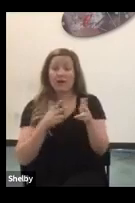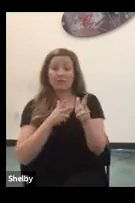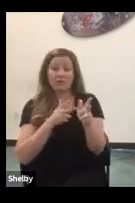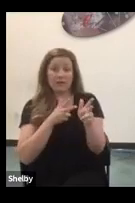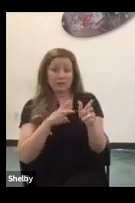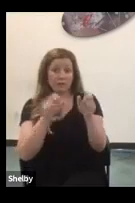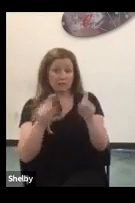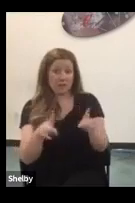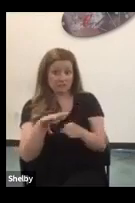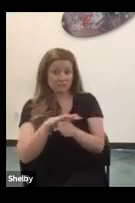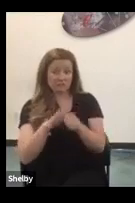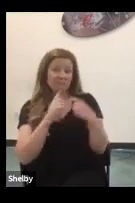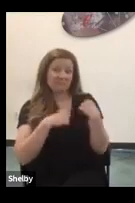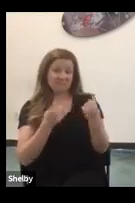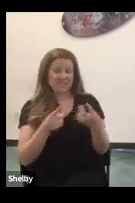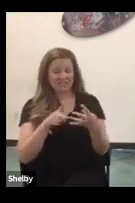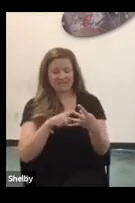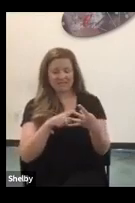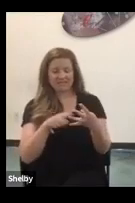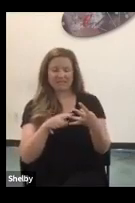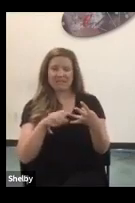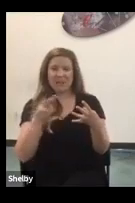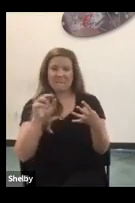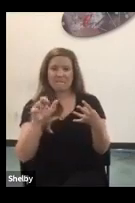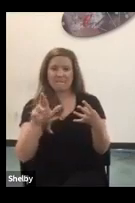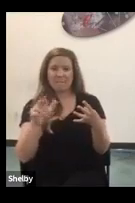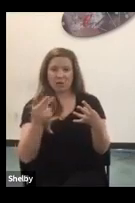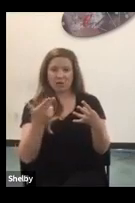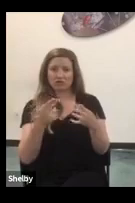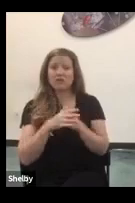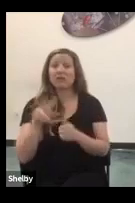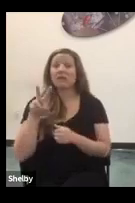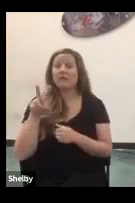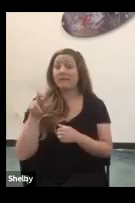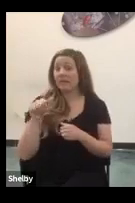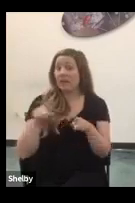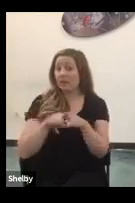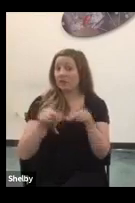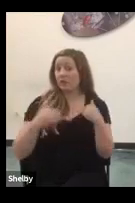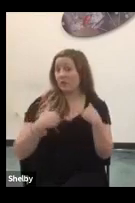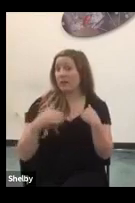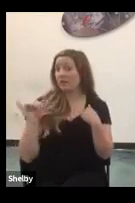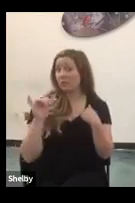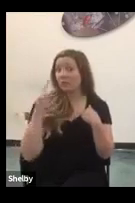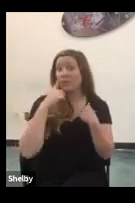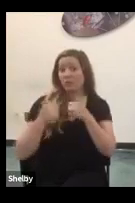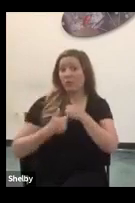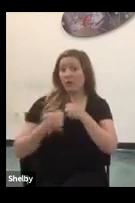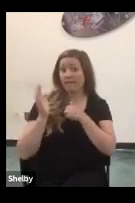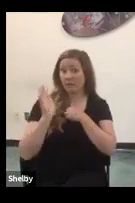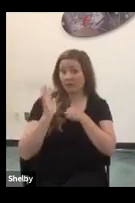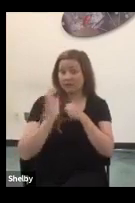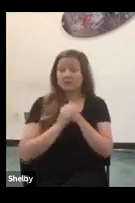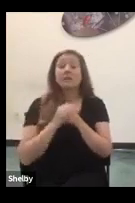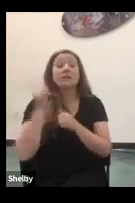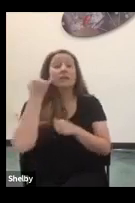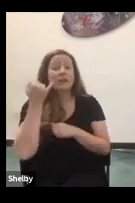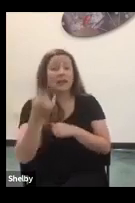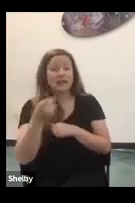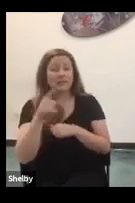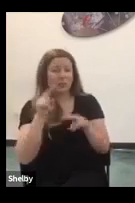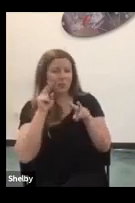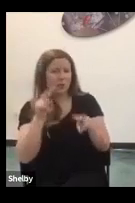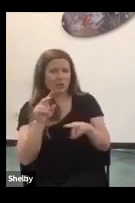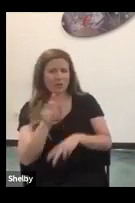since mid-March. The VA does as well for veterans, which is really wonderful. And if you go to the websites